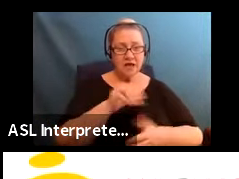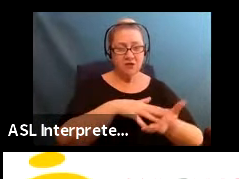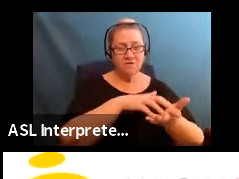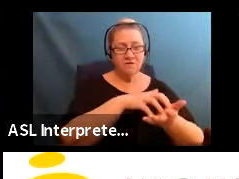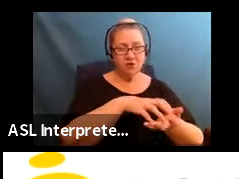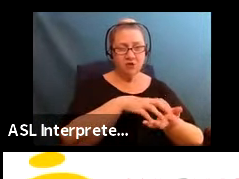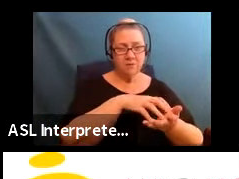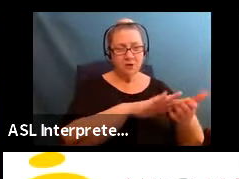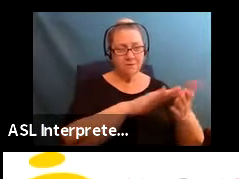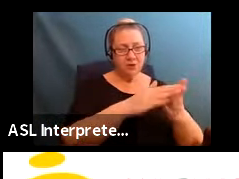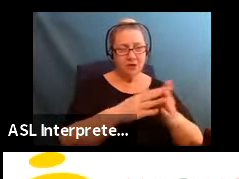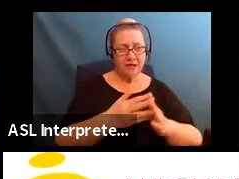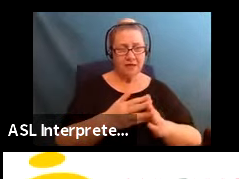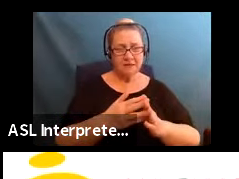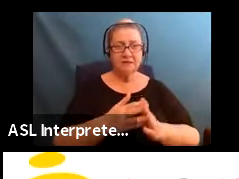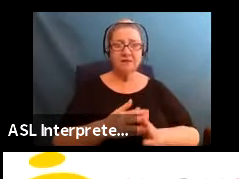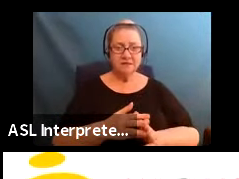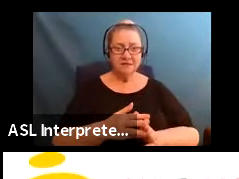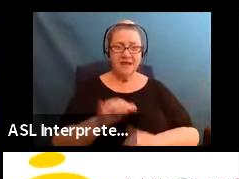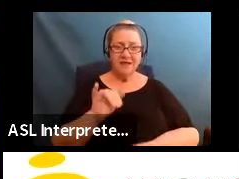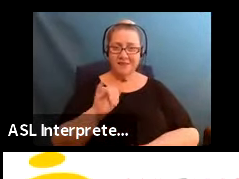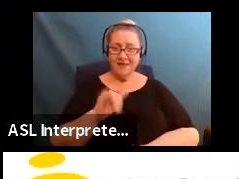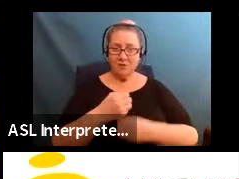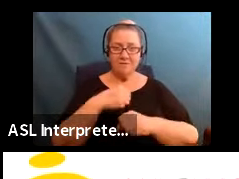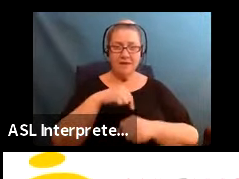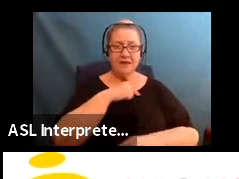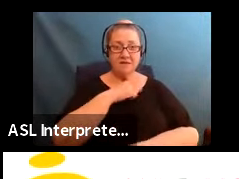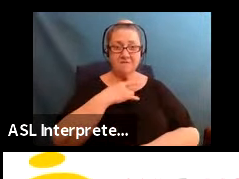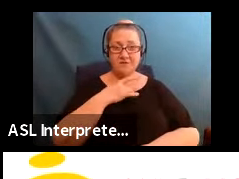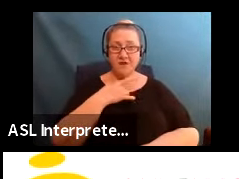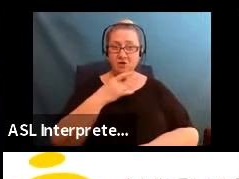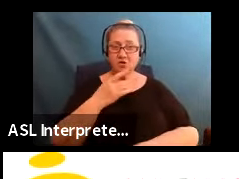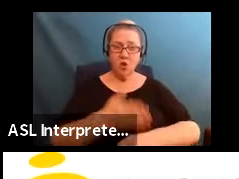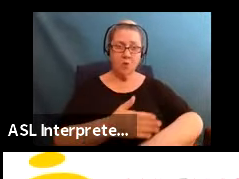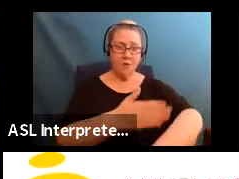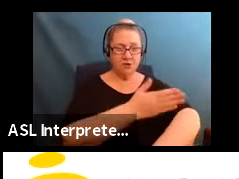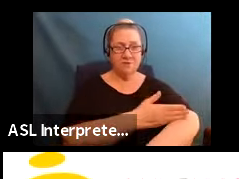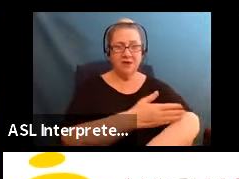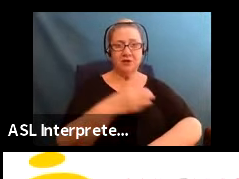just something that would make us feel much better.